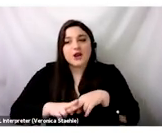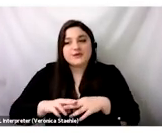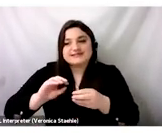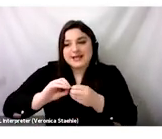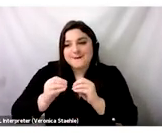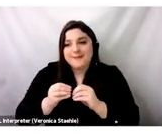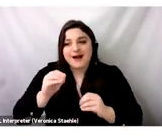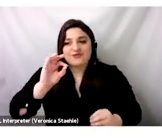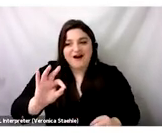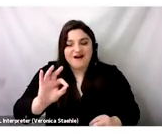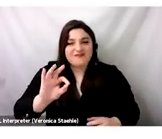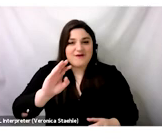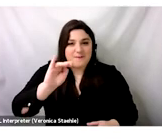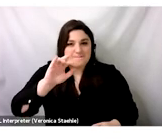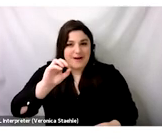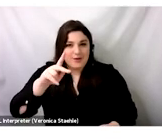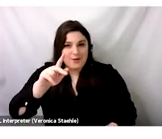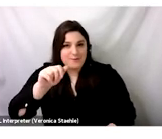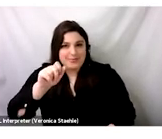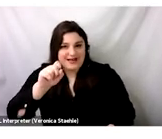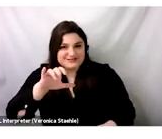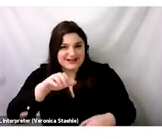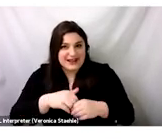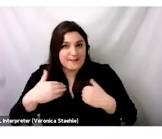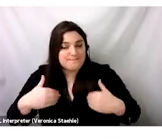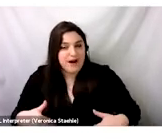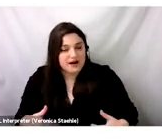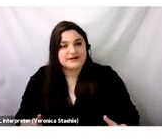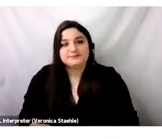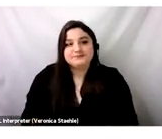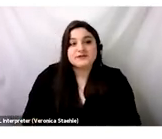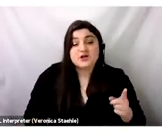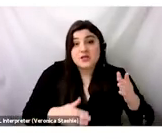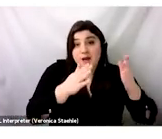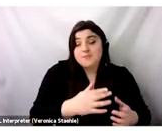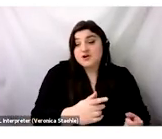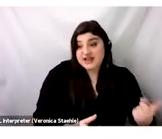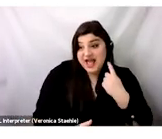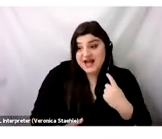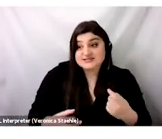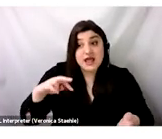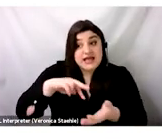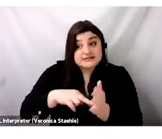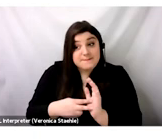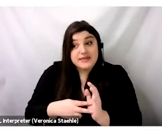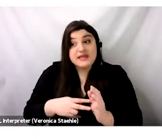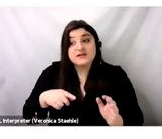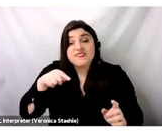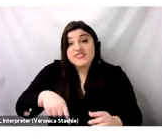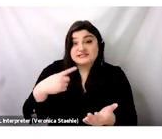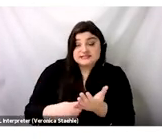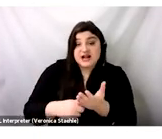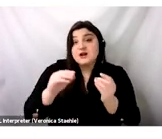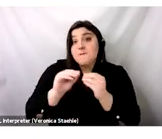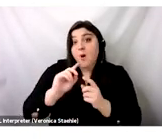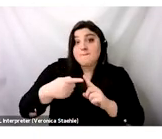the question really is about, is it primarily from an indirect mechanism through washing and our water systems,